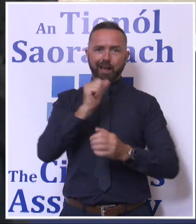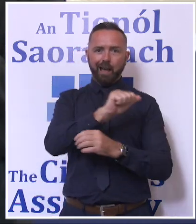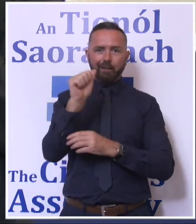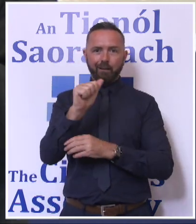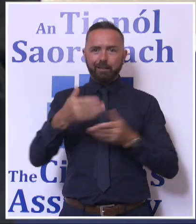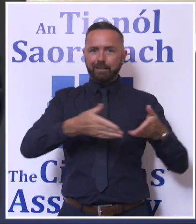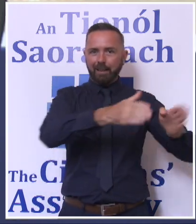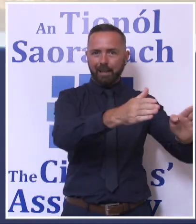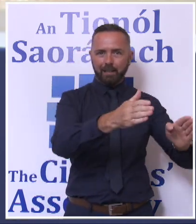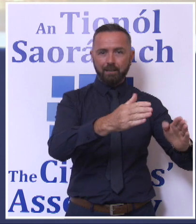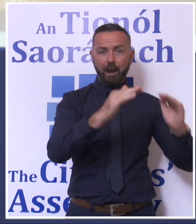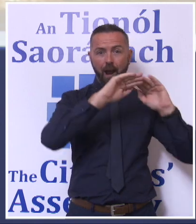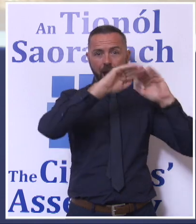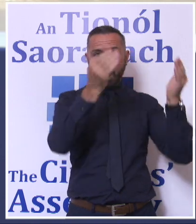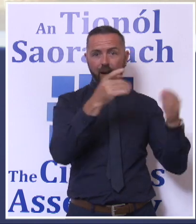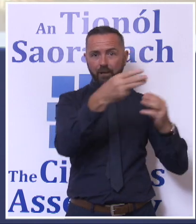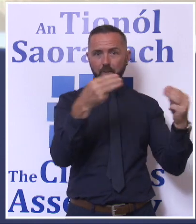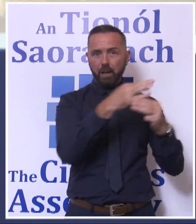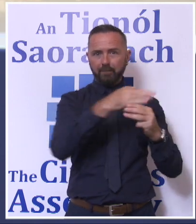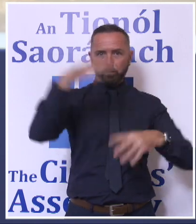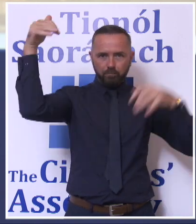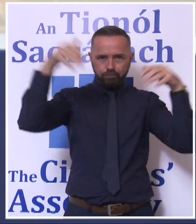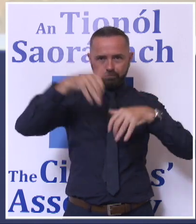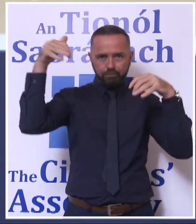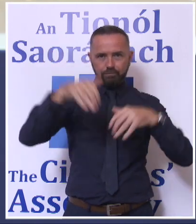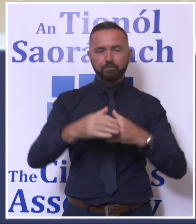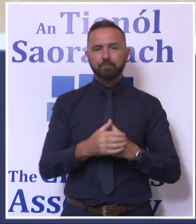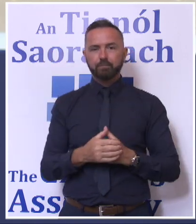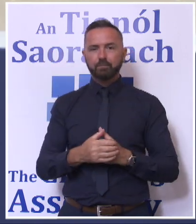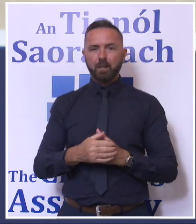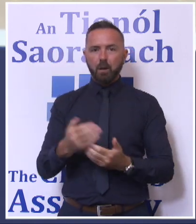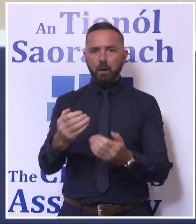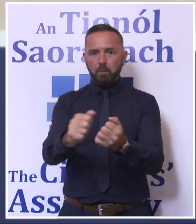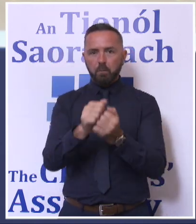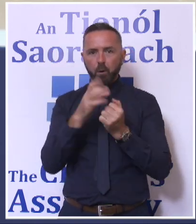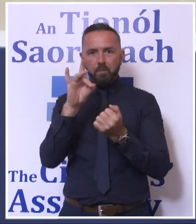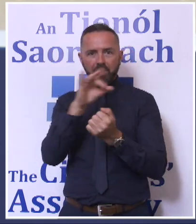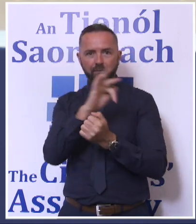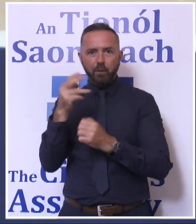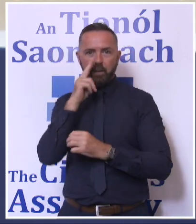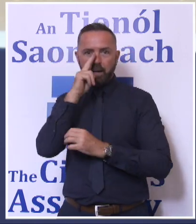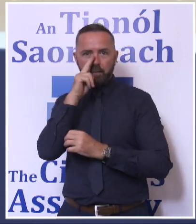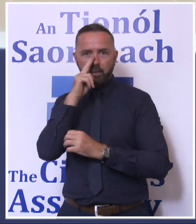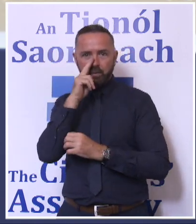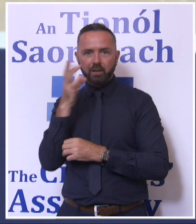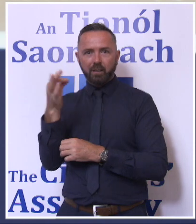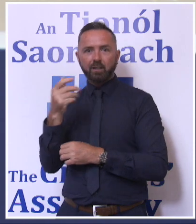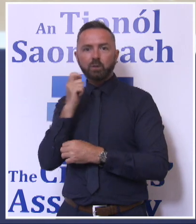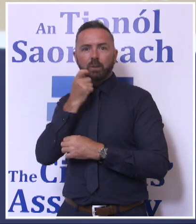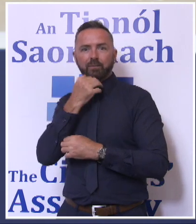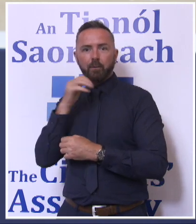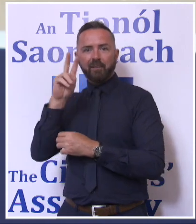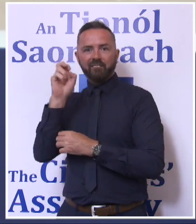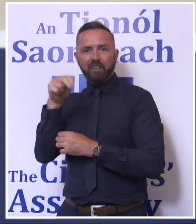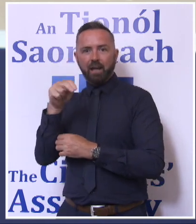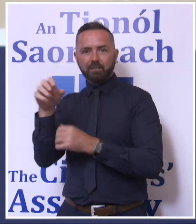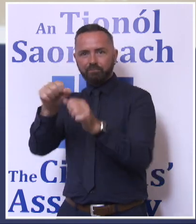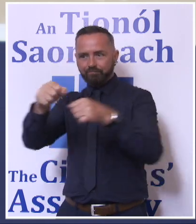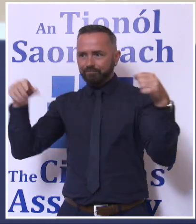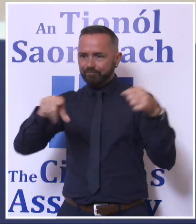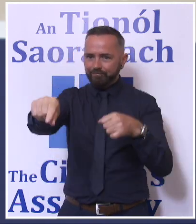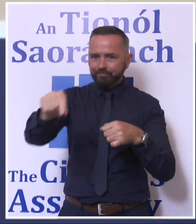very broadly we spoke about in the 3 weeks ago about what was Dublin, its geography, its